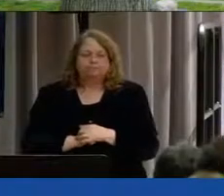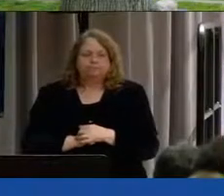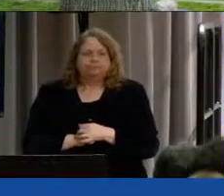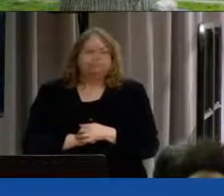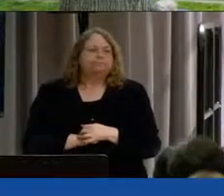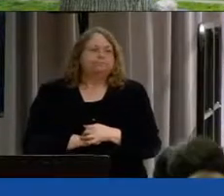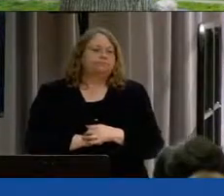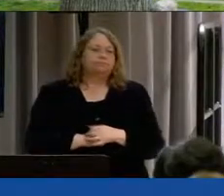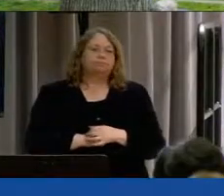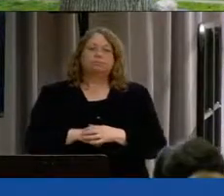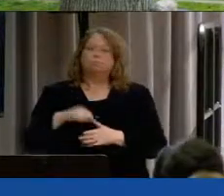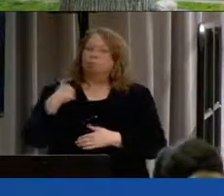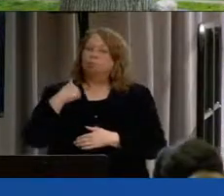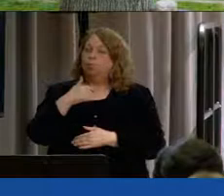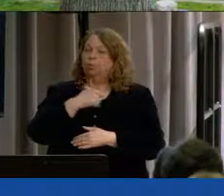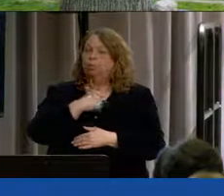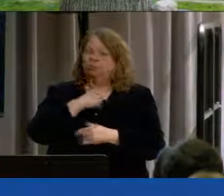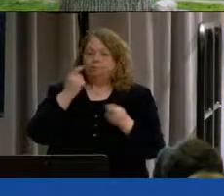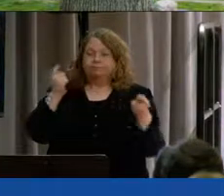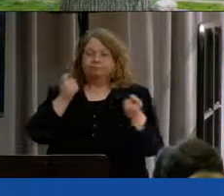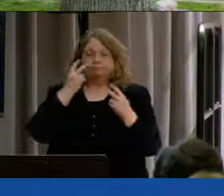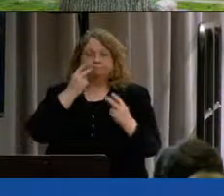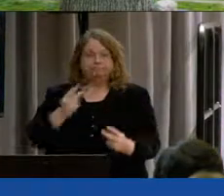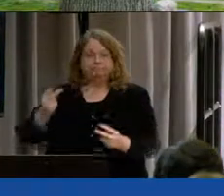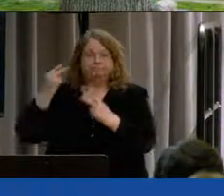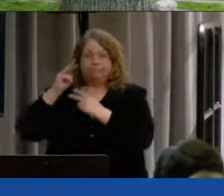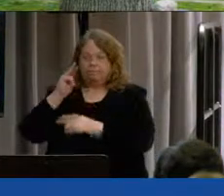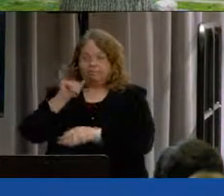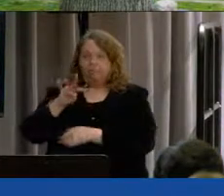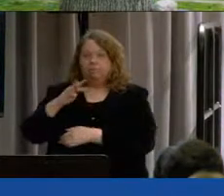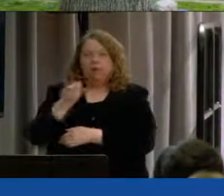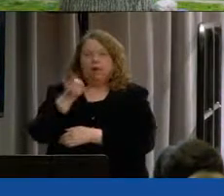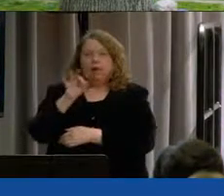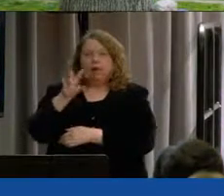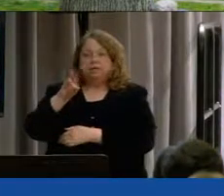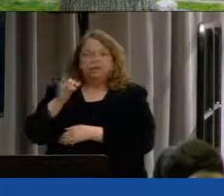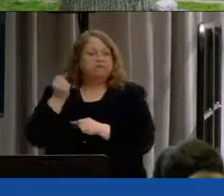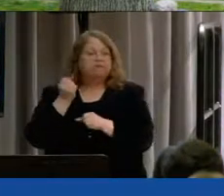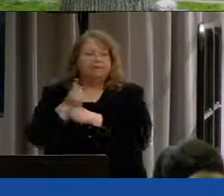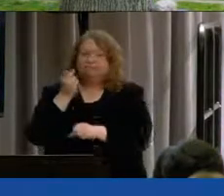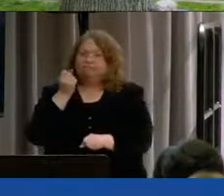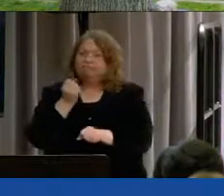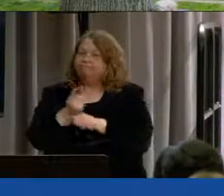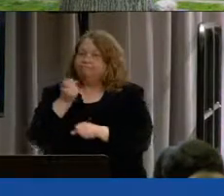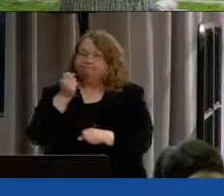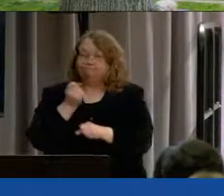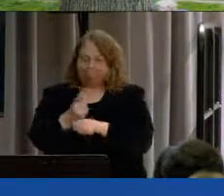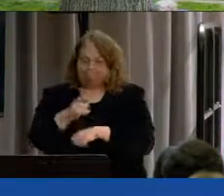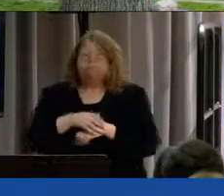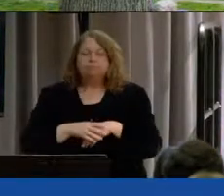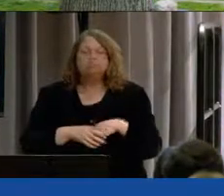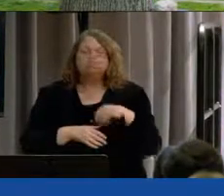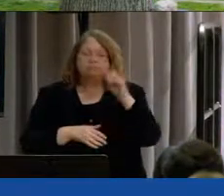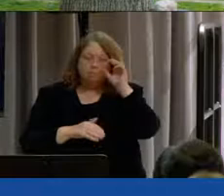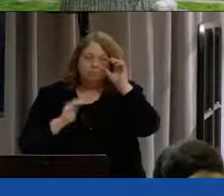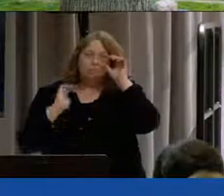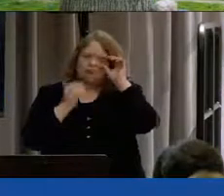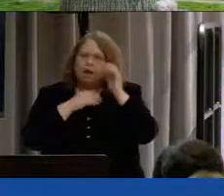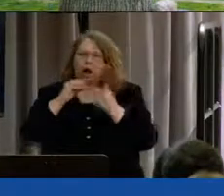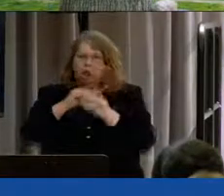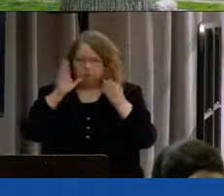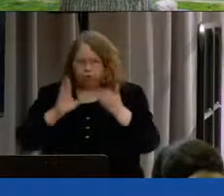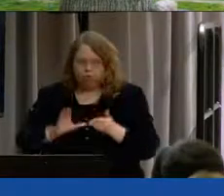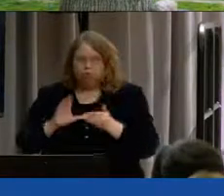So we commemorate May 4th, 1970 every year. And we commemorate it at our student